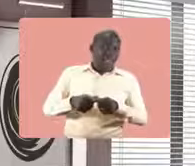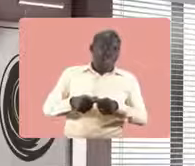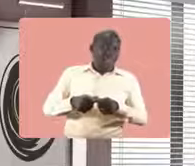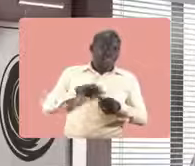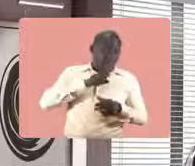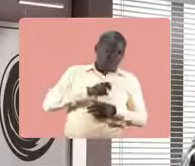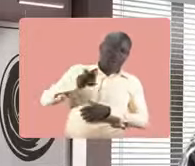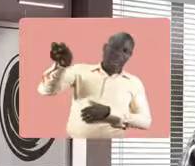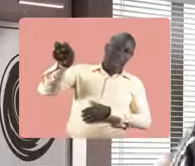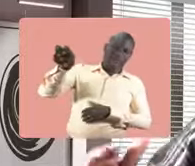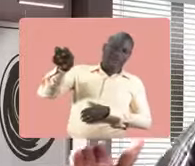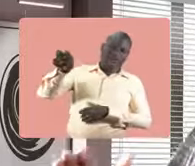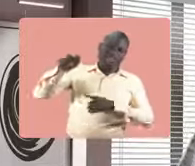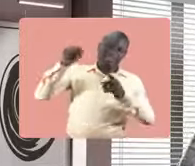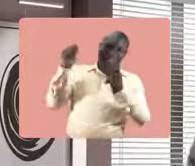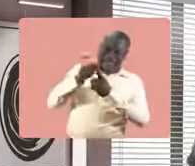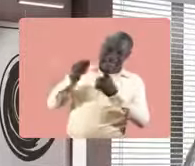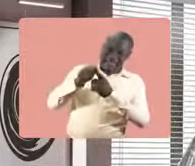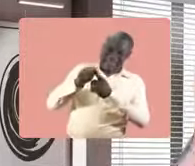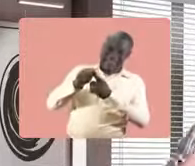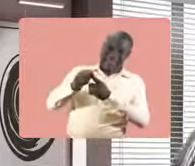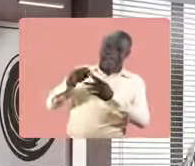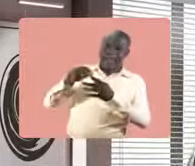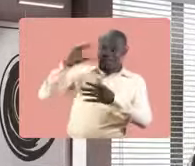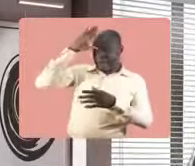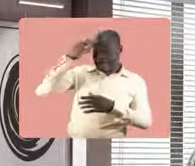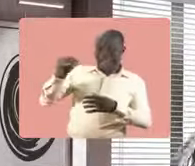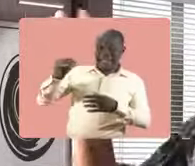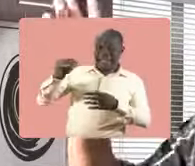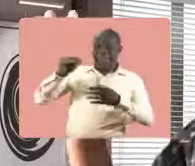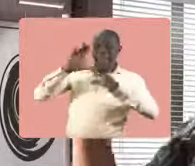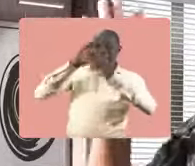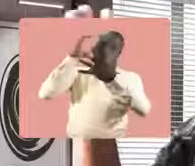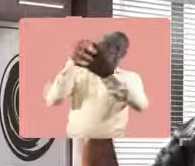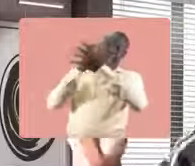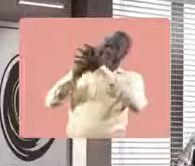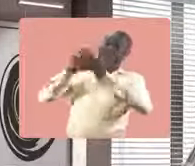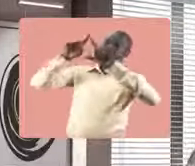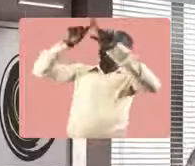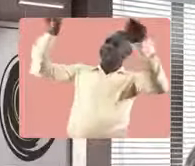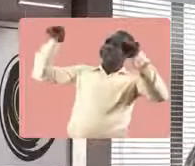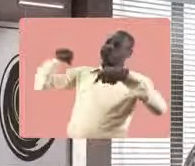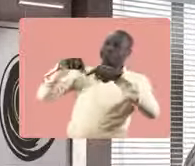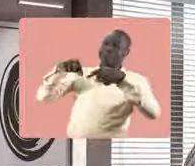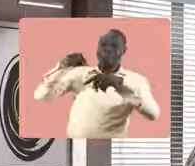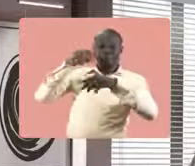ekwan so a wonya free Cape Coast to pa no pani ne billboards akese ana